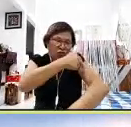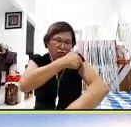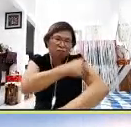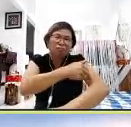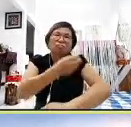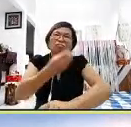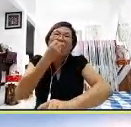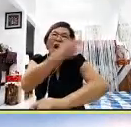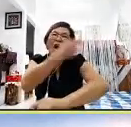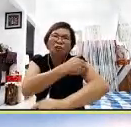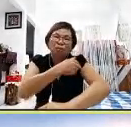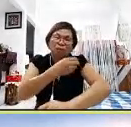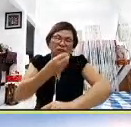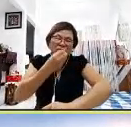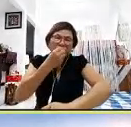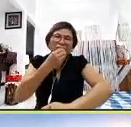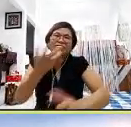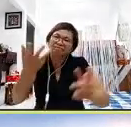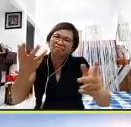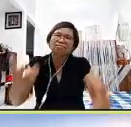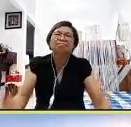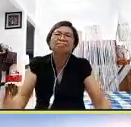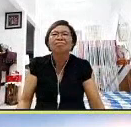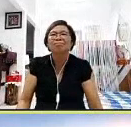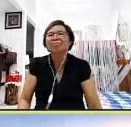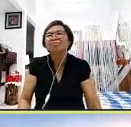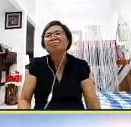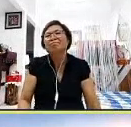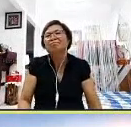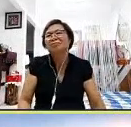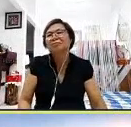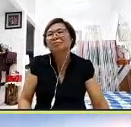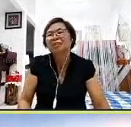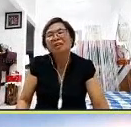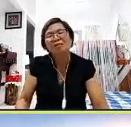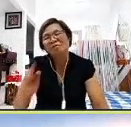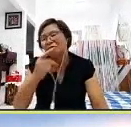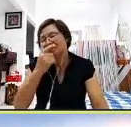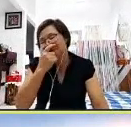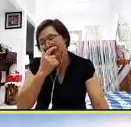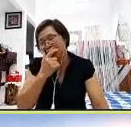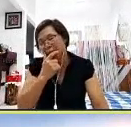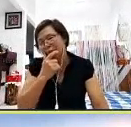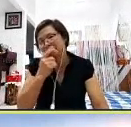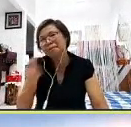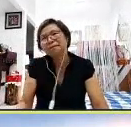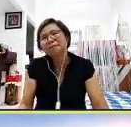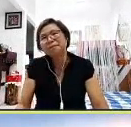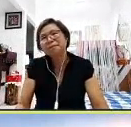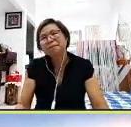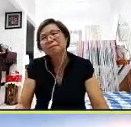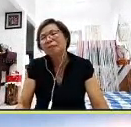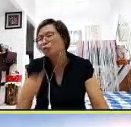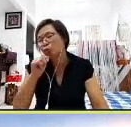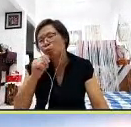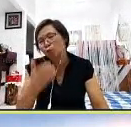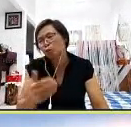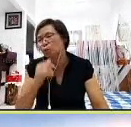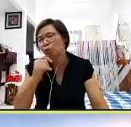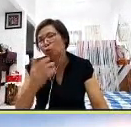food, and it's very sad. So it's not nice to